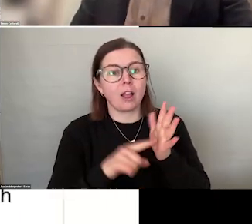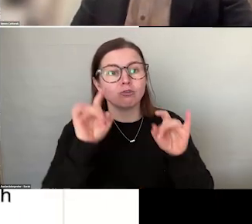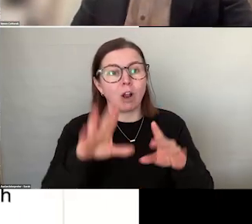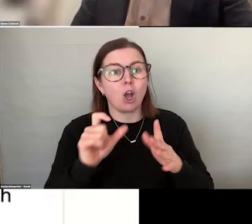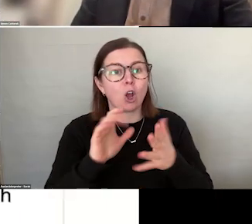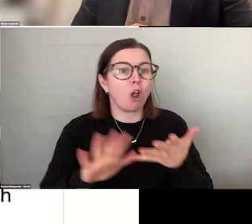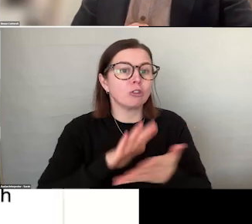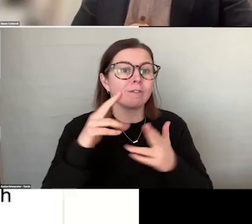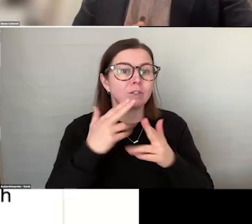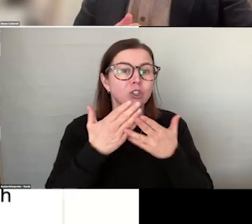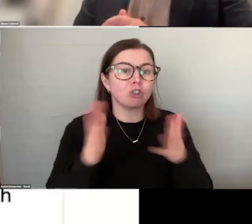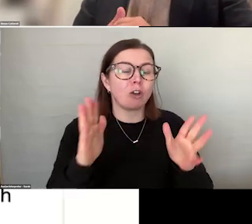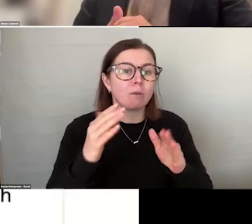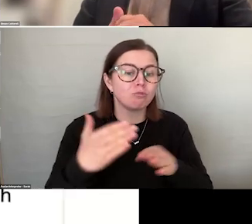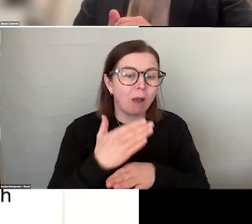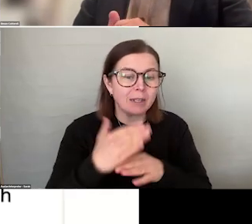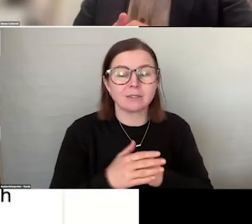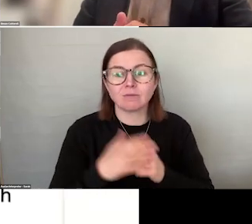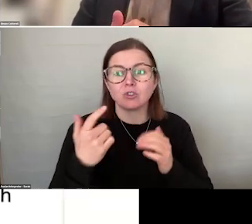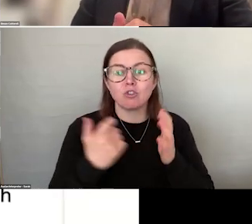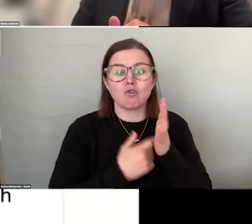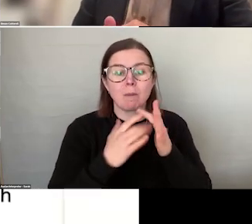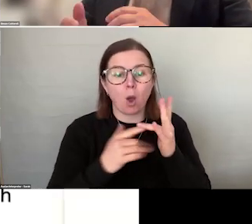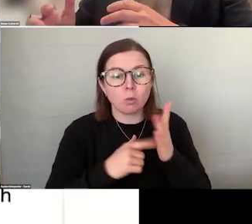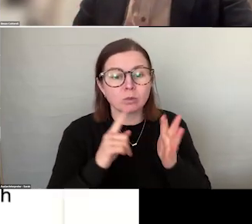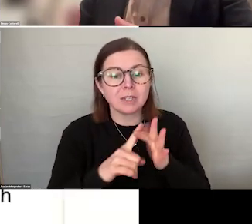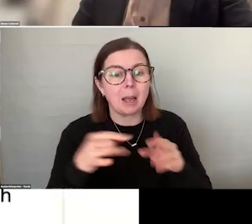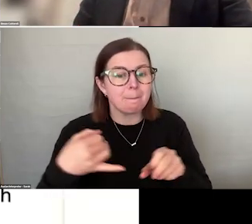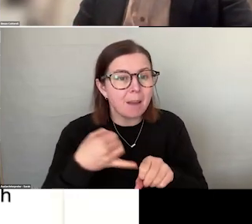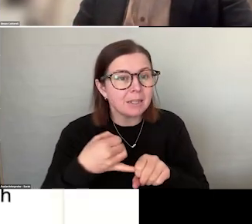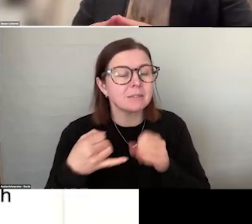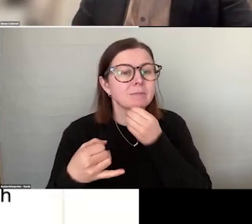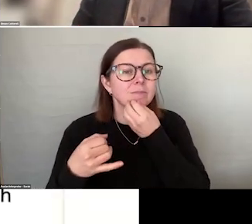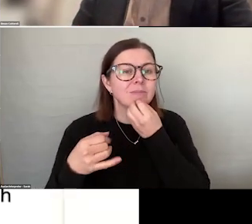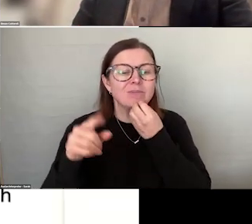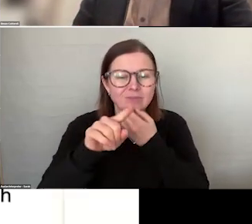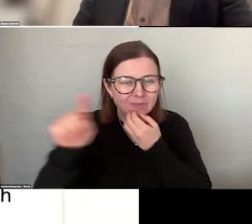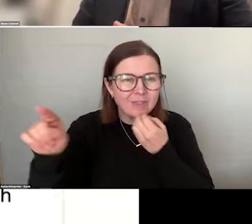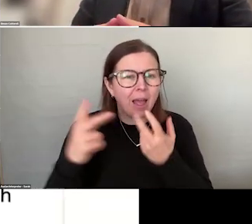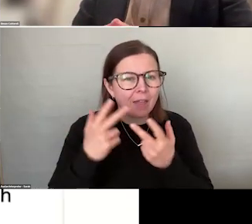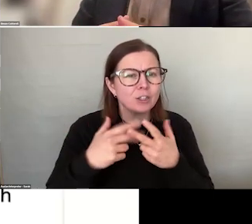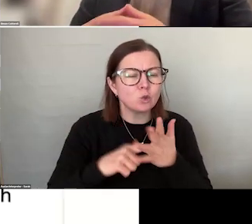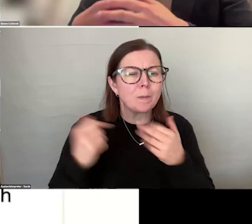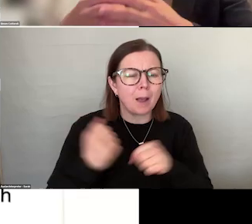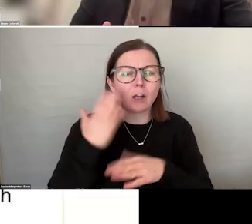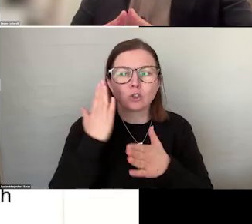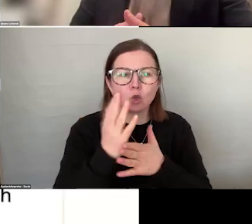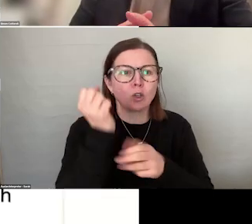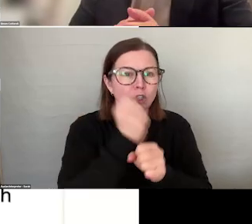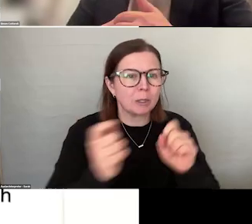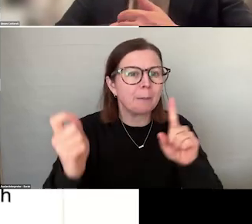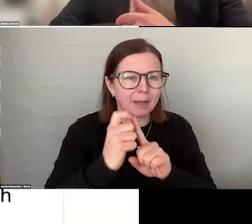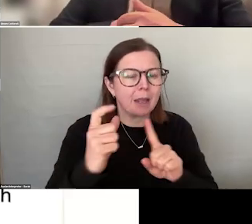the College of Rural and Remote Medicine and others, to make sure that general practitioners are